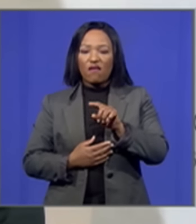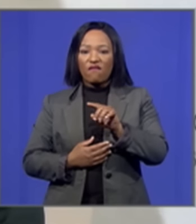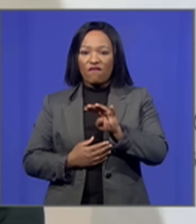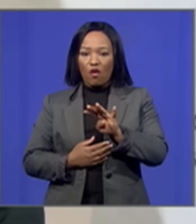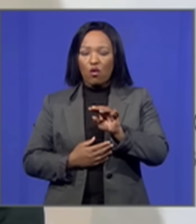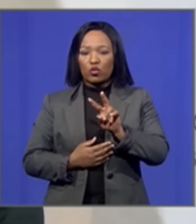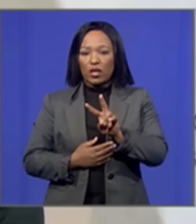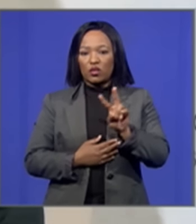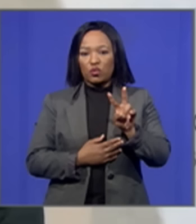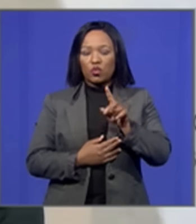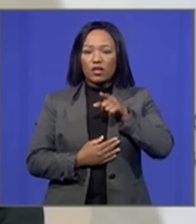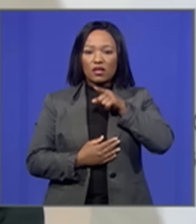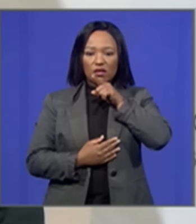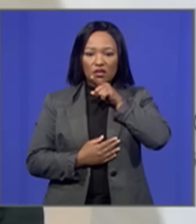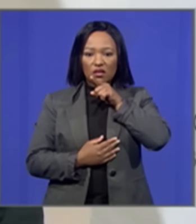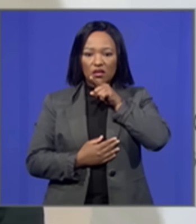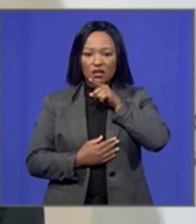422,000